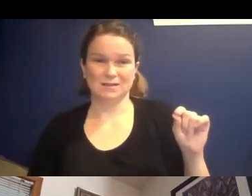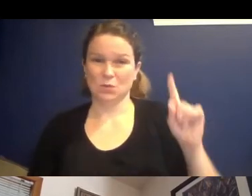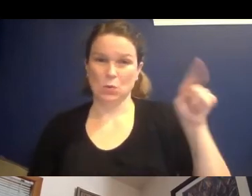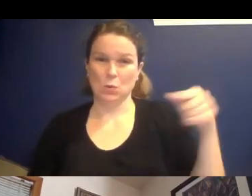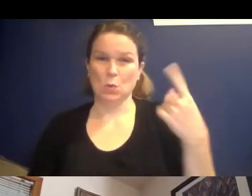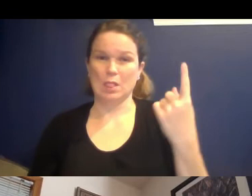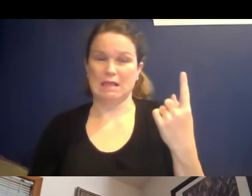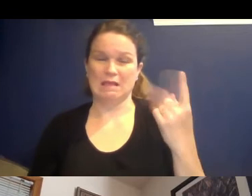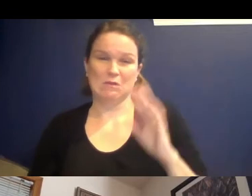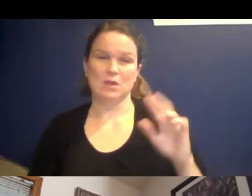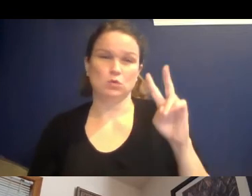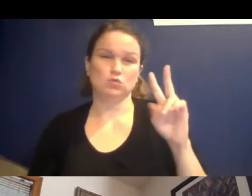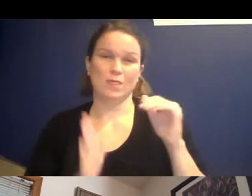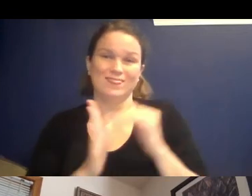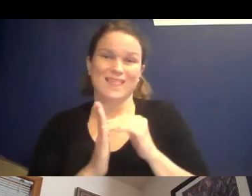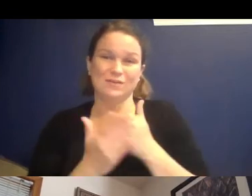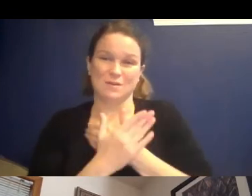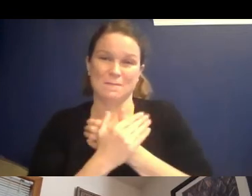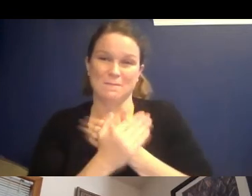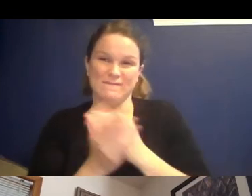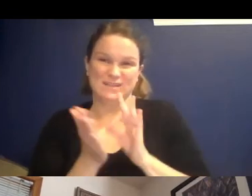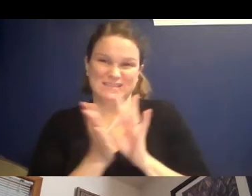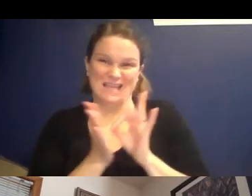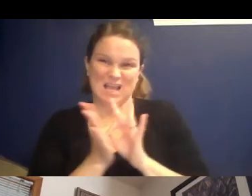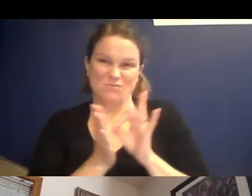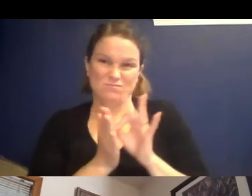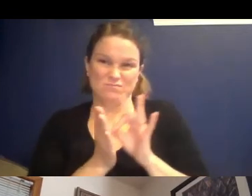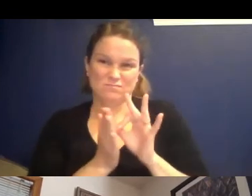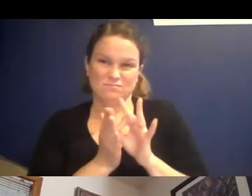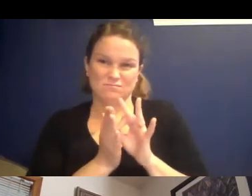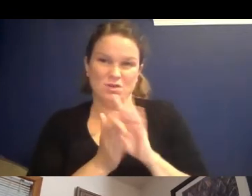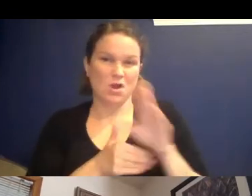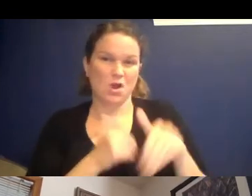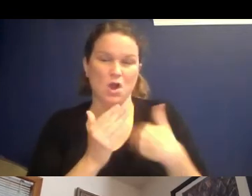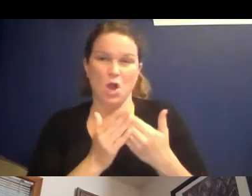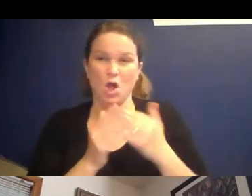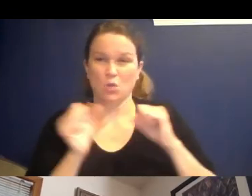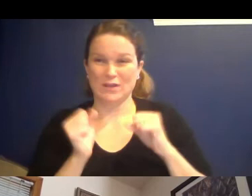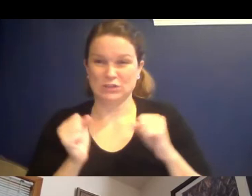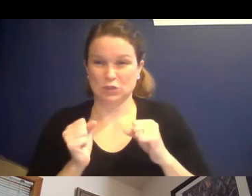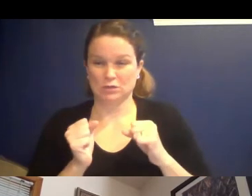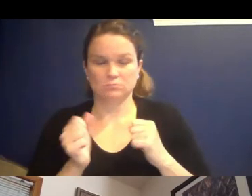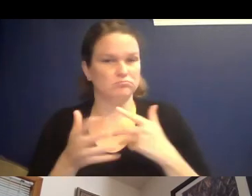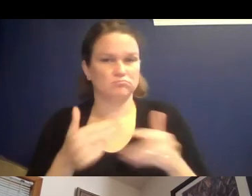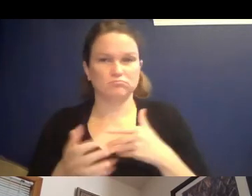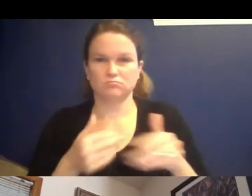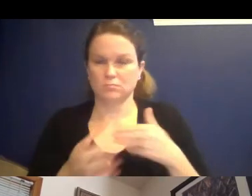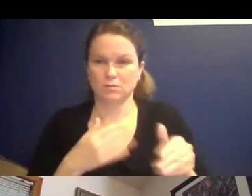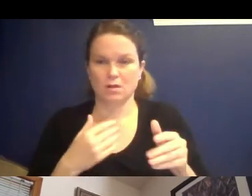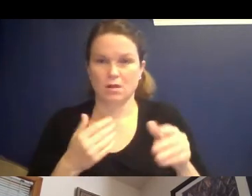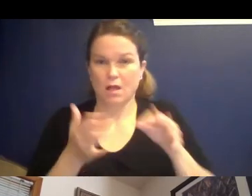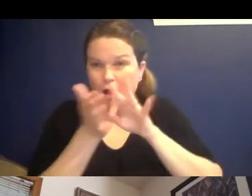about 2,000 butterflies counted all winter long, yet they were